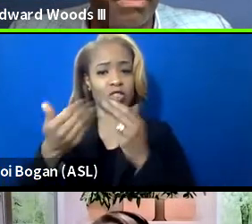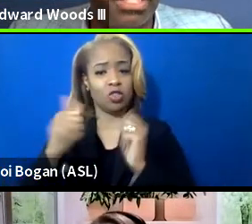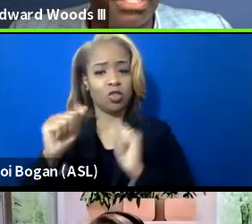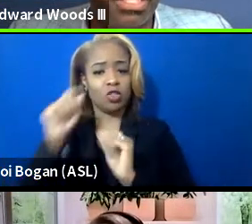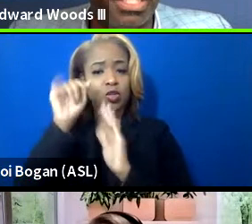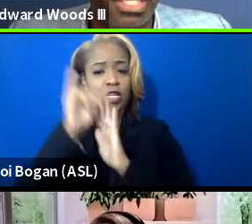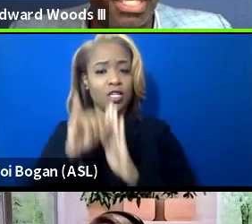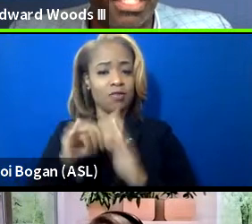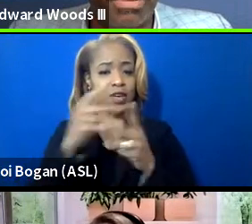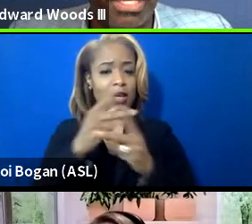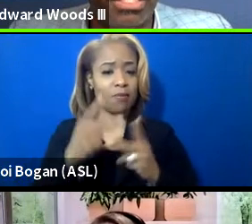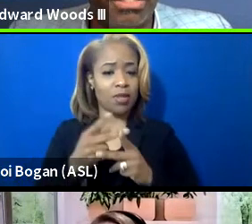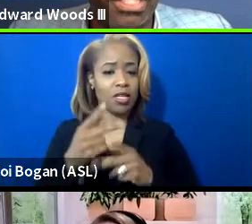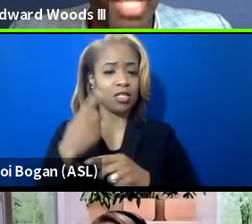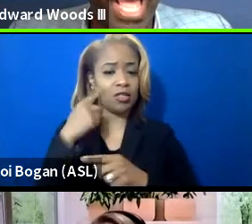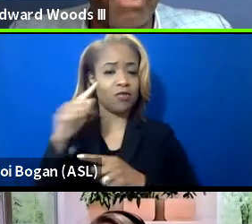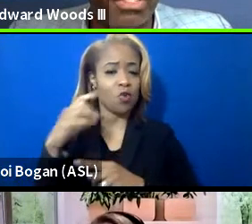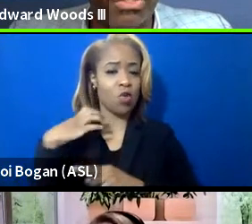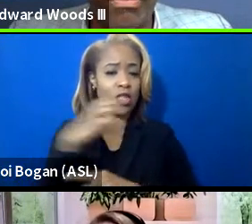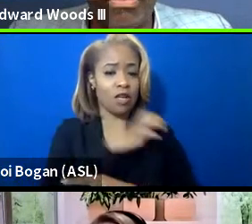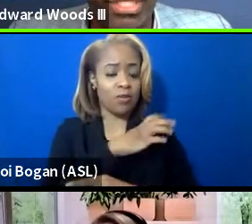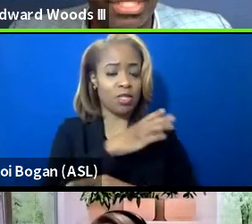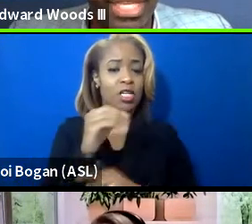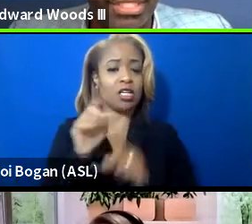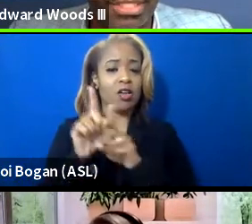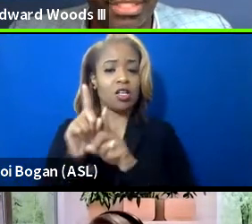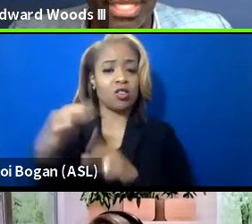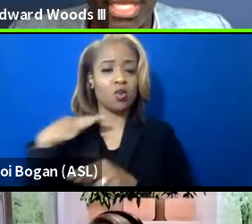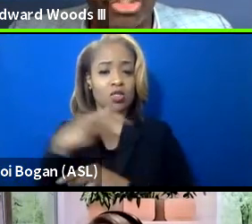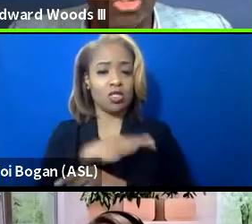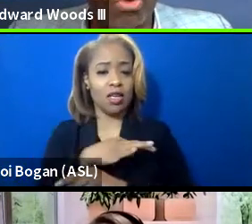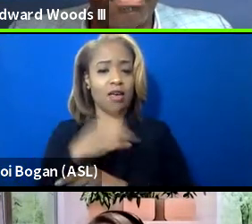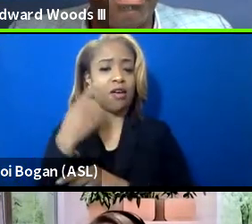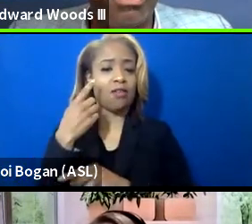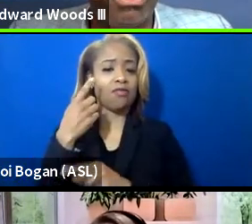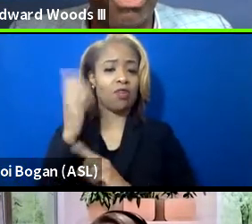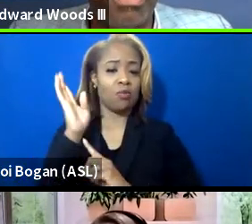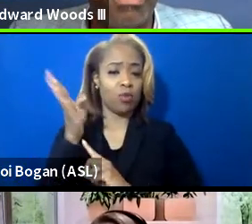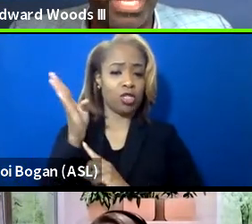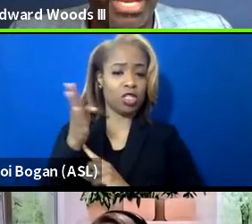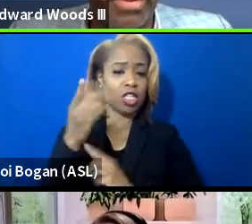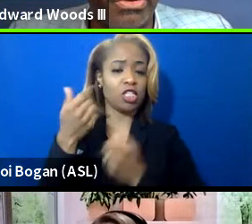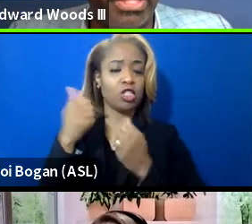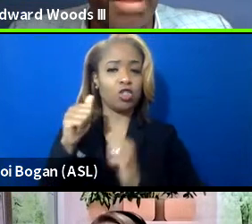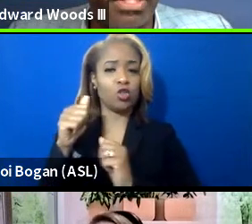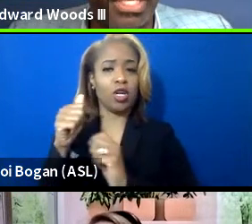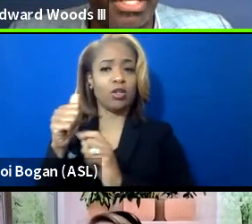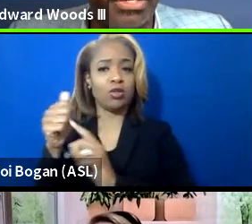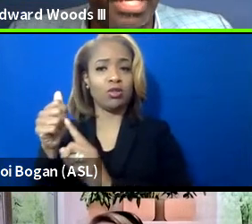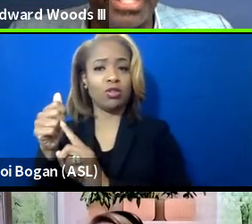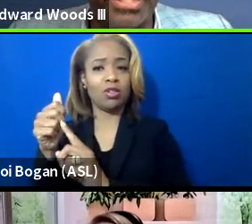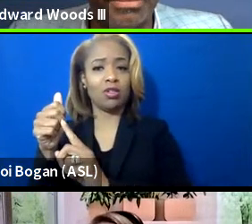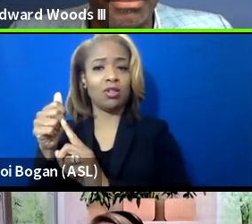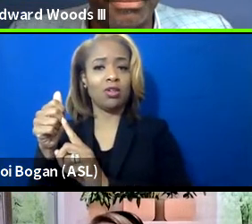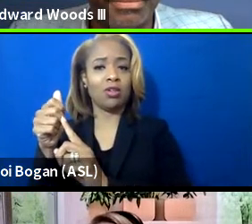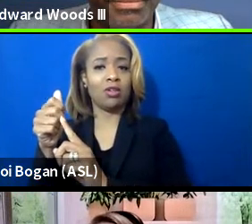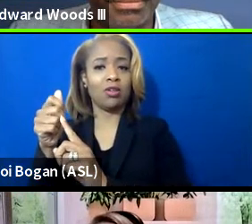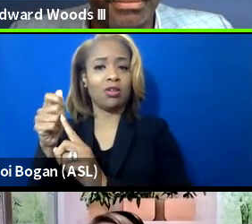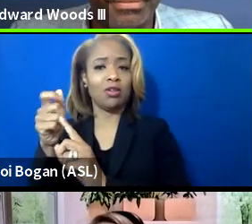places for commission, as well as your staff to do presentations to draw people to the public hearing on that particular